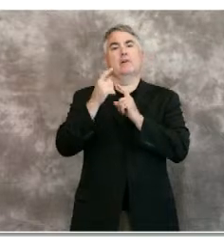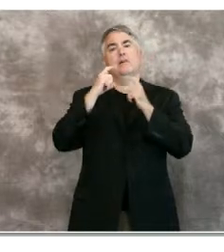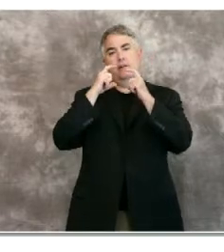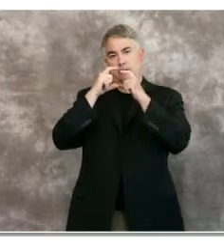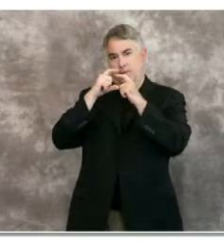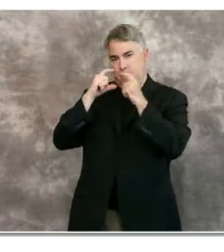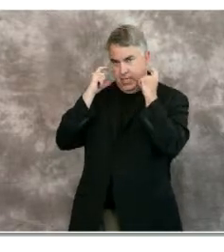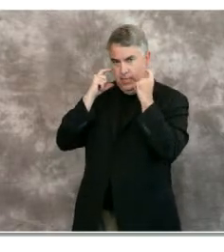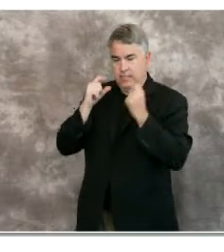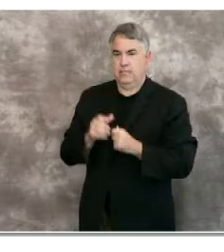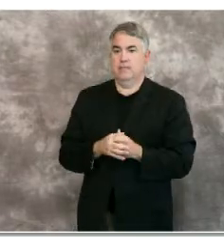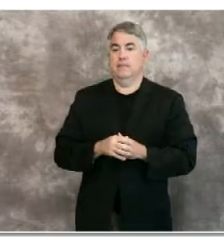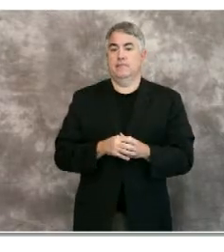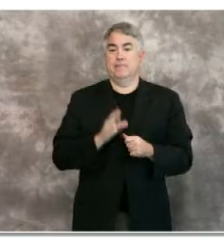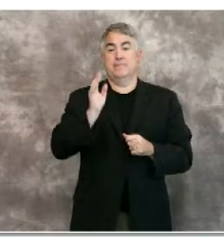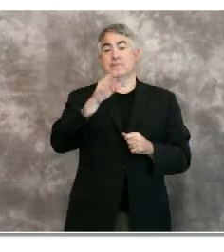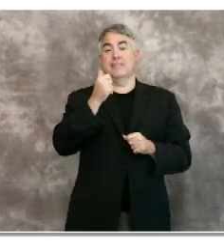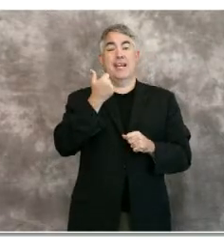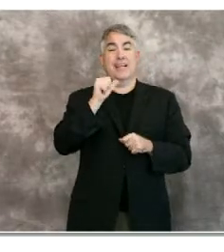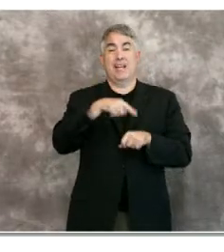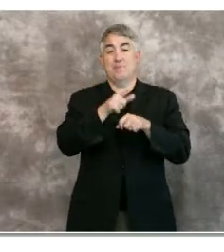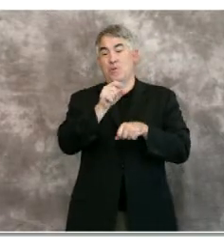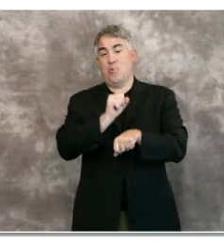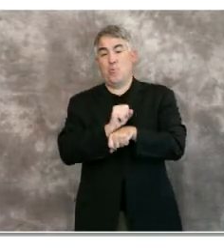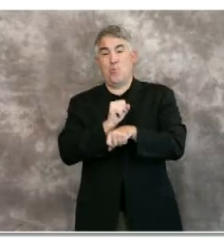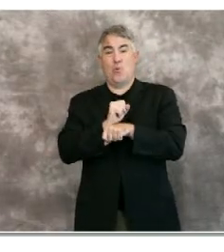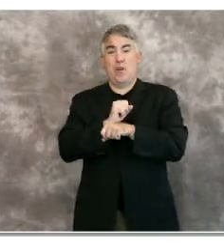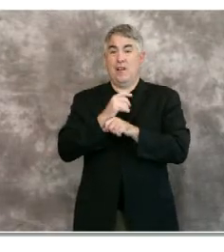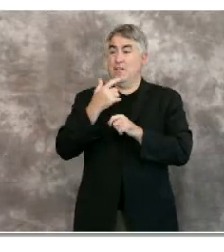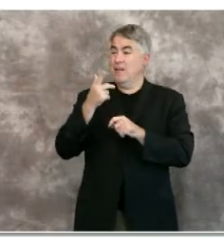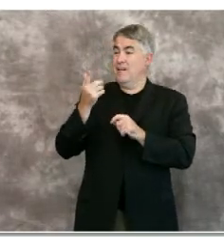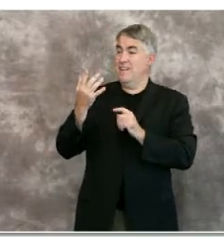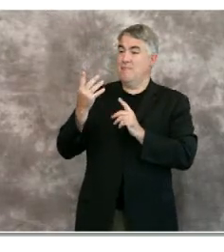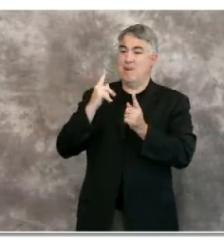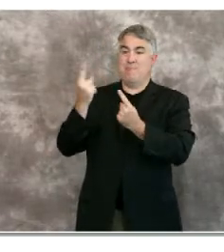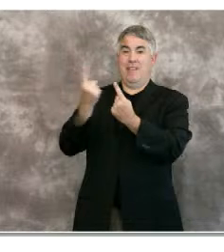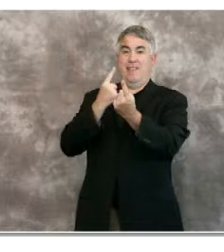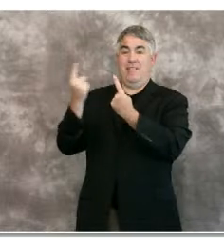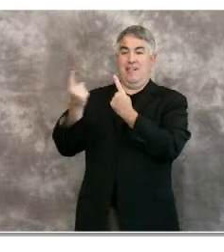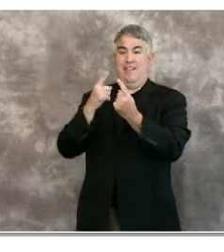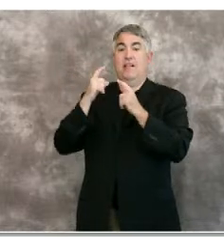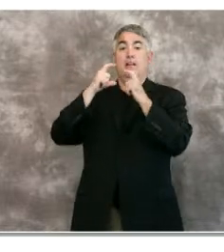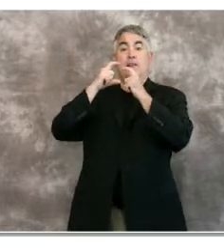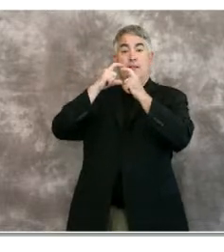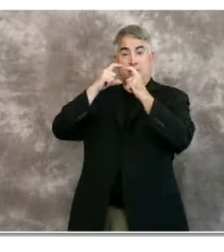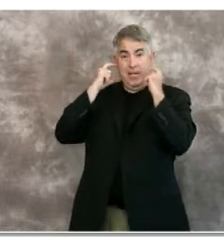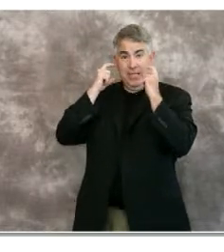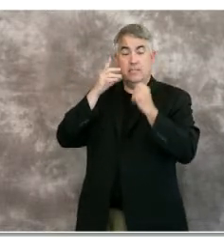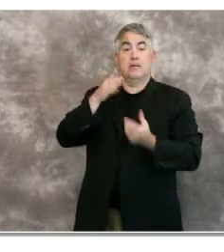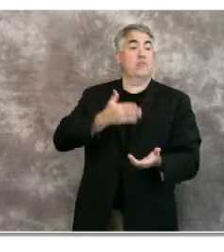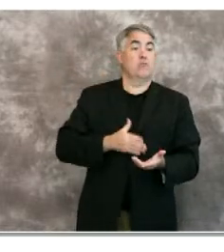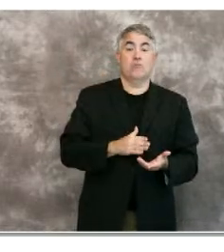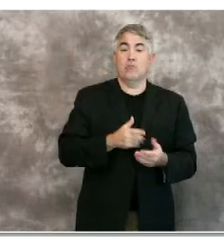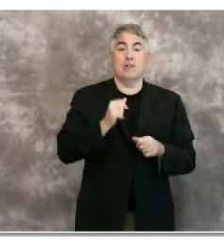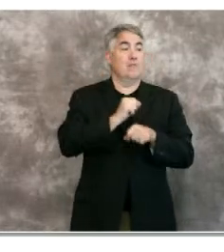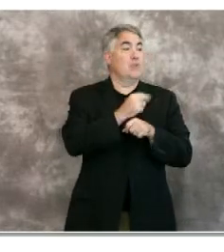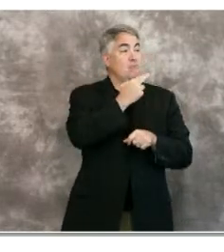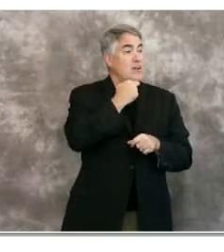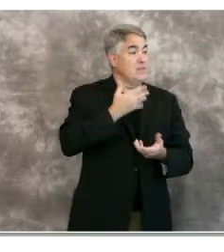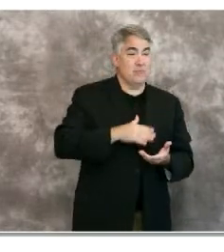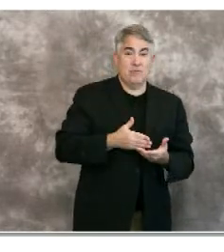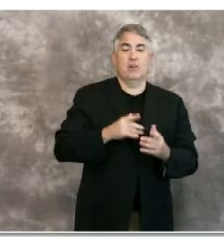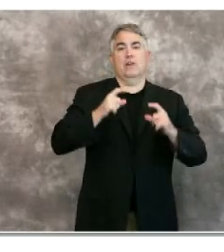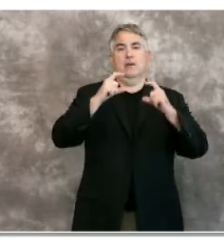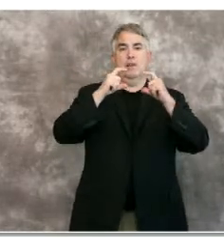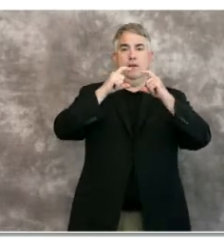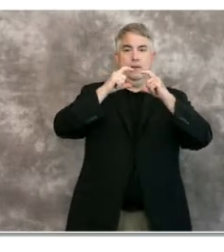that is regularly visited by the public. You have to wear it when food is prepared or packaged for distribution. Anytime you're in a workplace, when